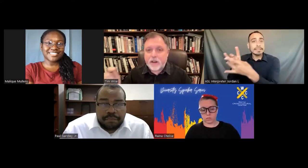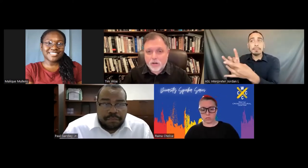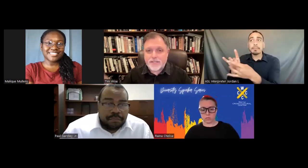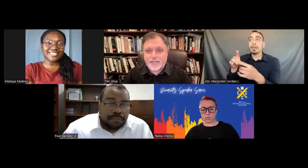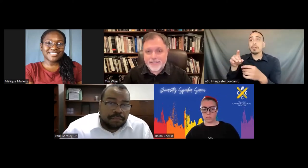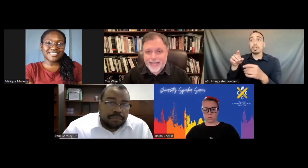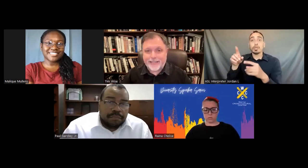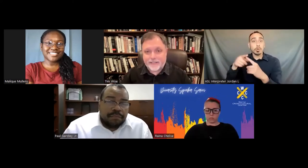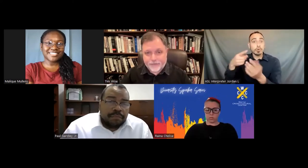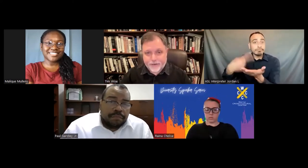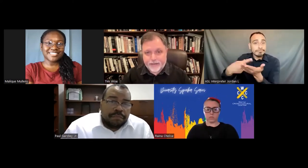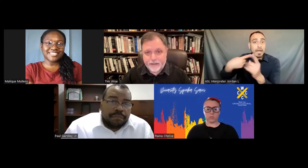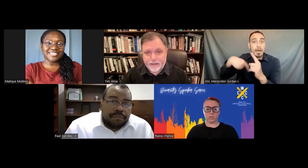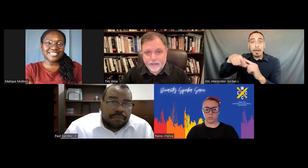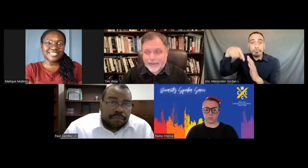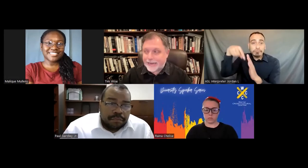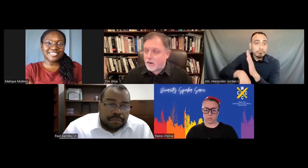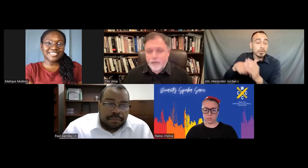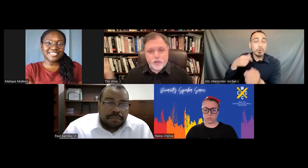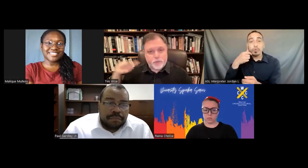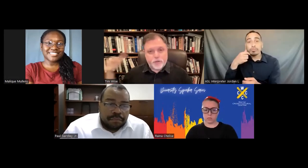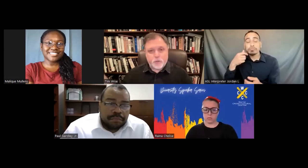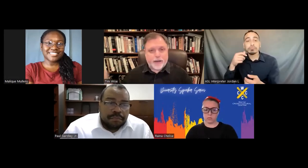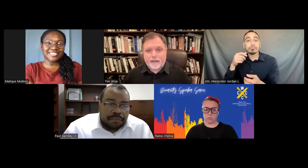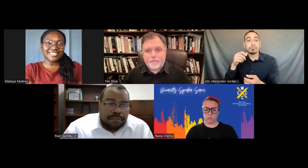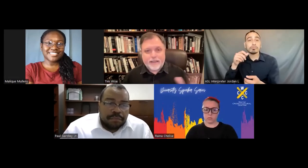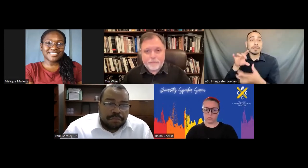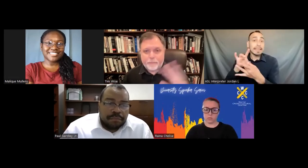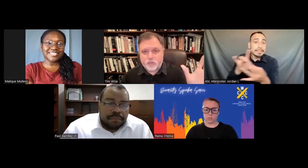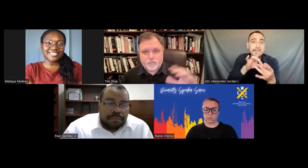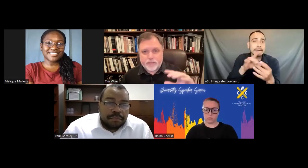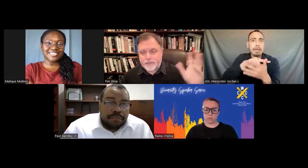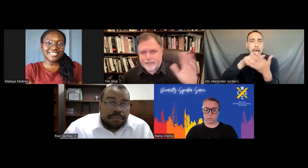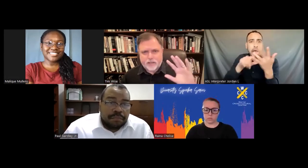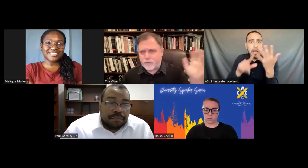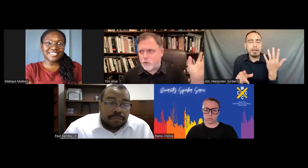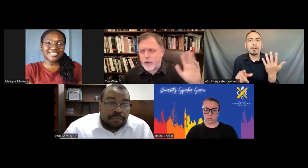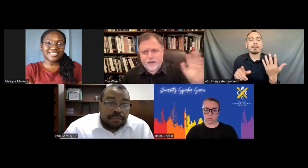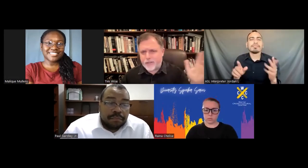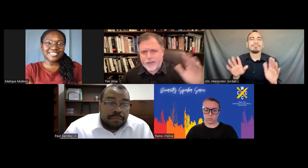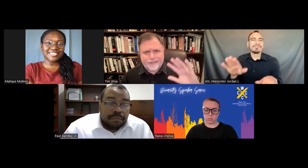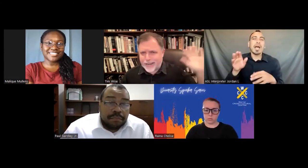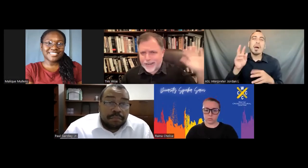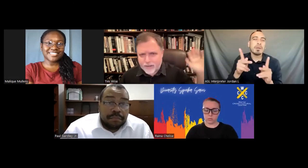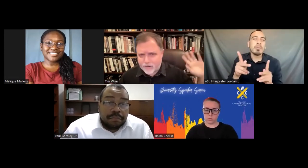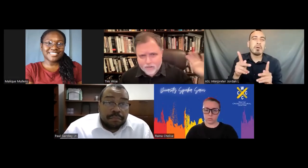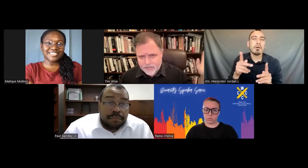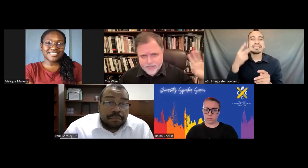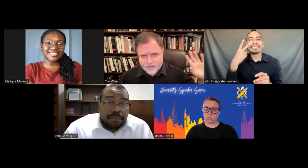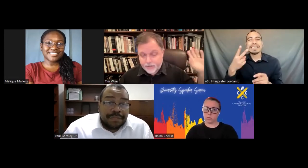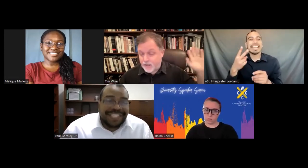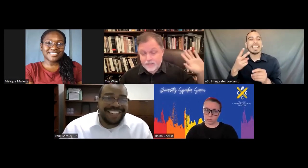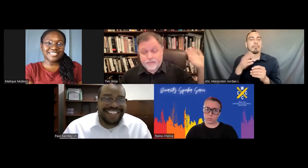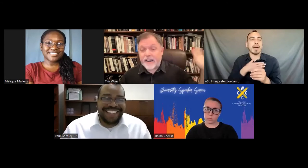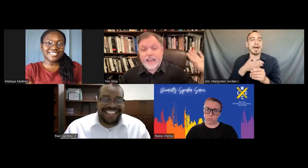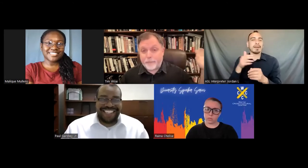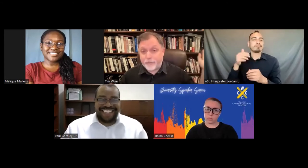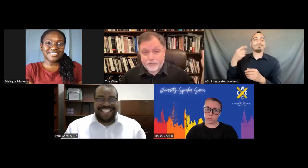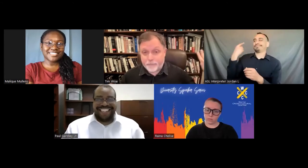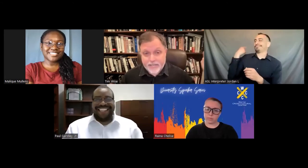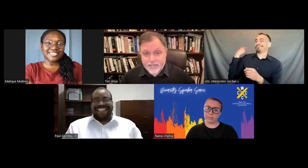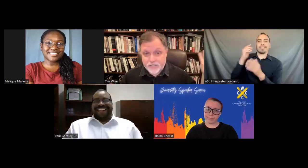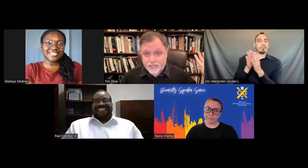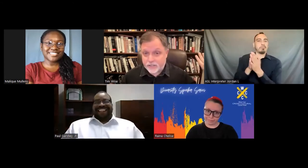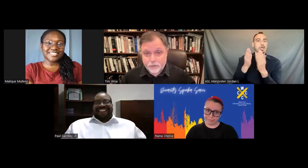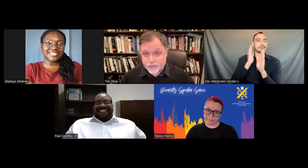very hard to stay in the fight. Like, I got all these books behind me, and people sometimes ask, like, have you read all the, I have not read all these, but they're very helpful